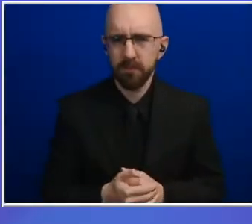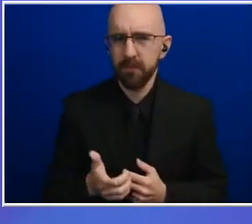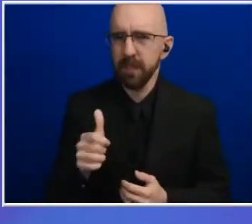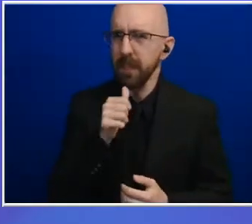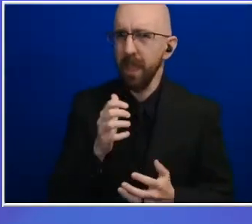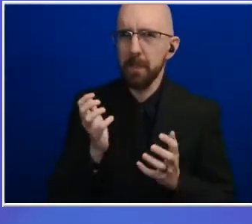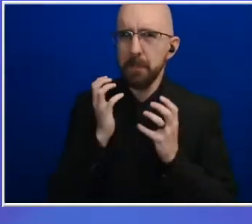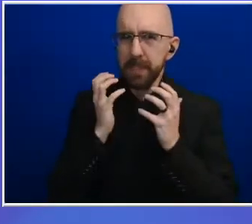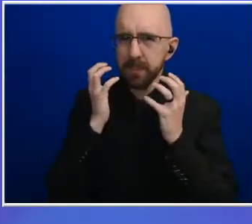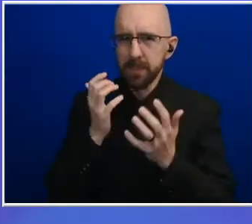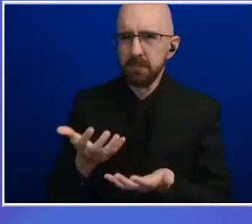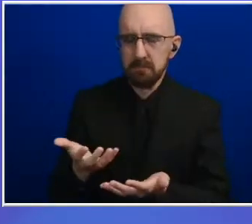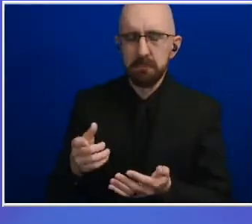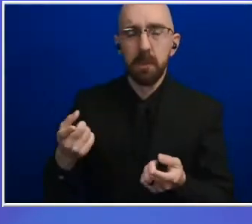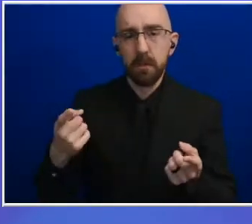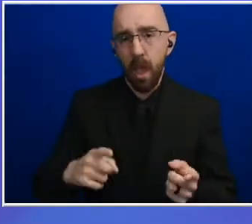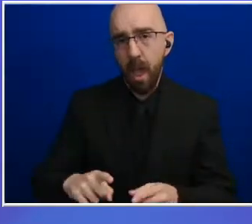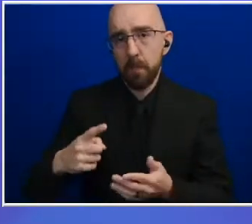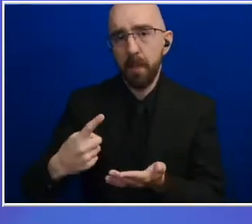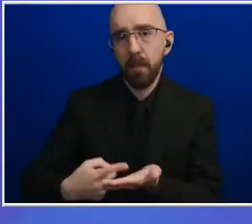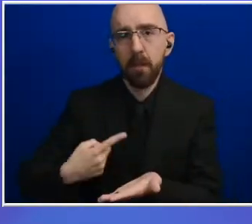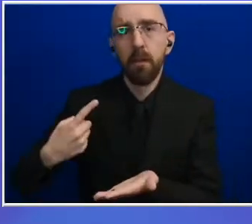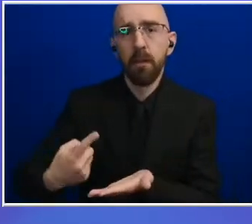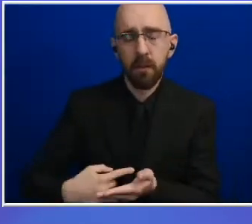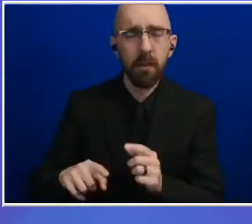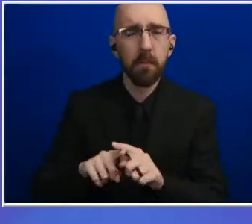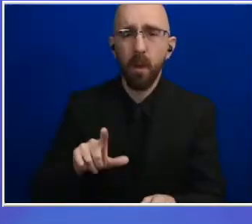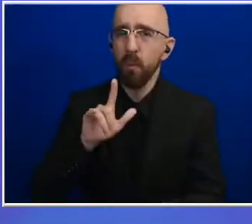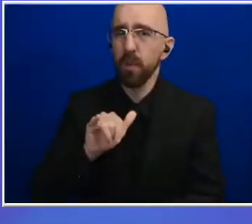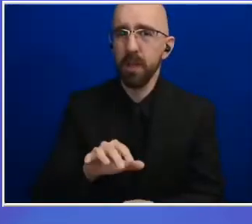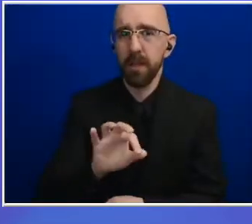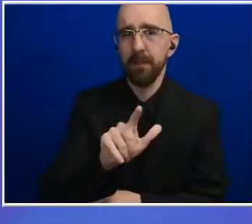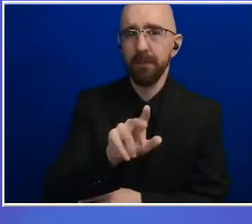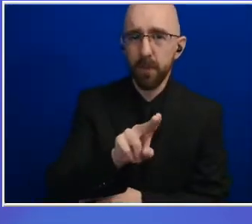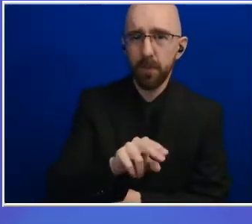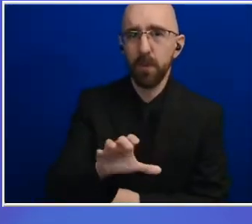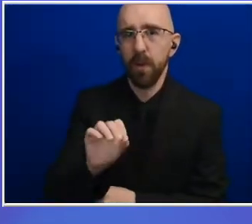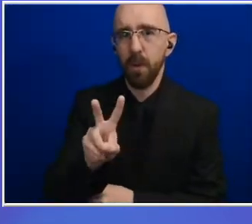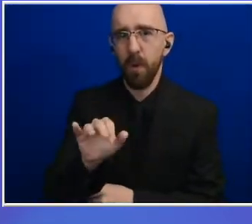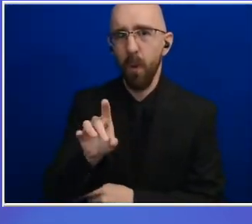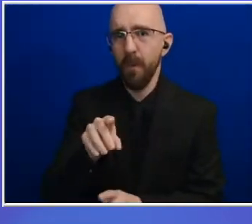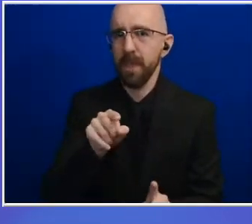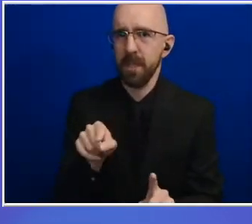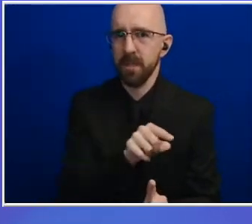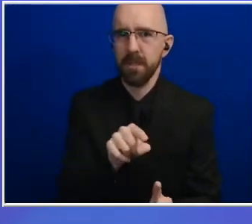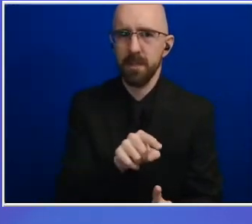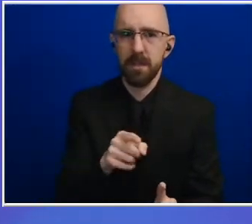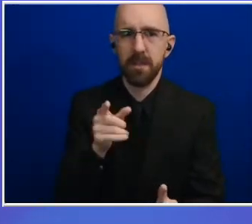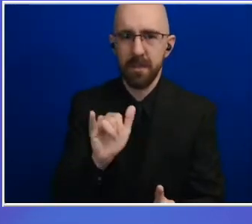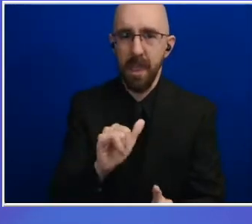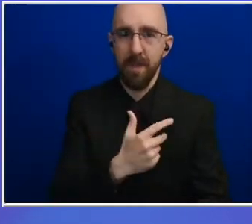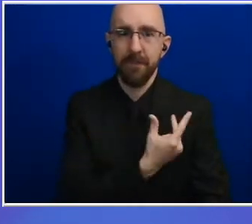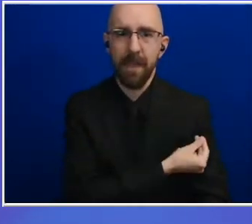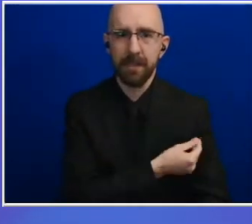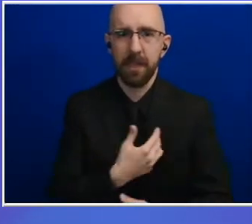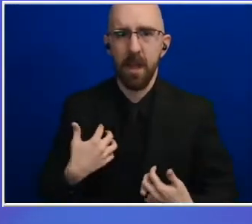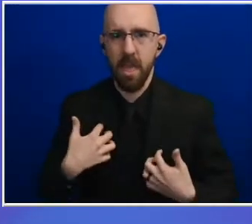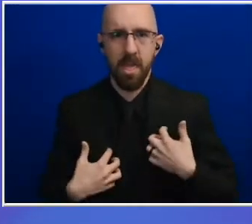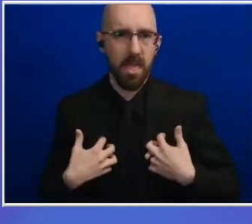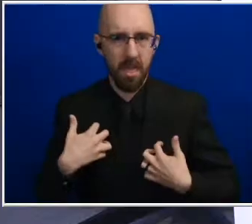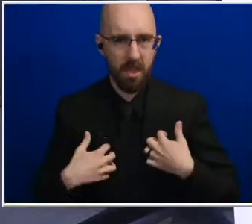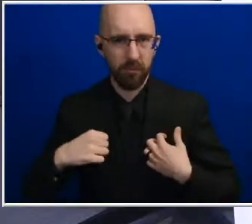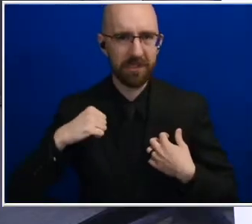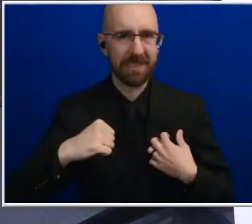does happen, but I would say it's really influenza and COVID-19 where there's a lot of vaccine hesitancy and resistance. What